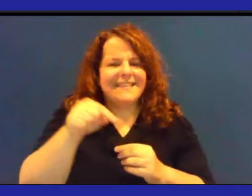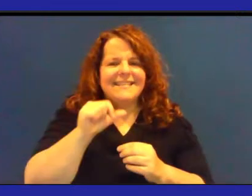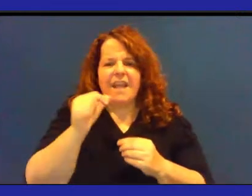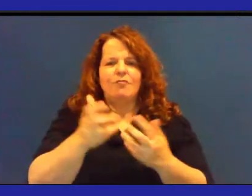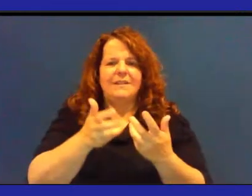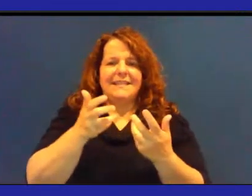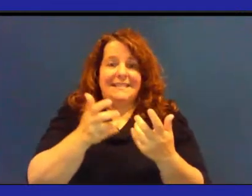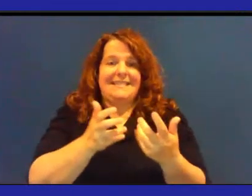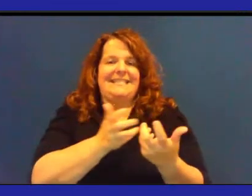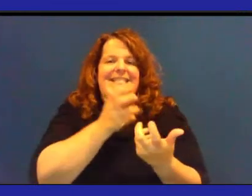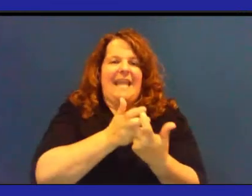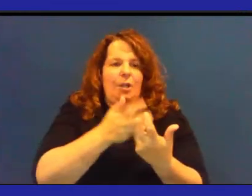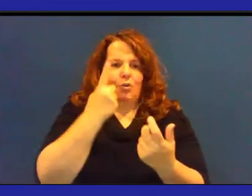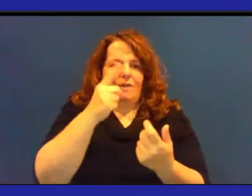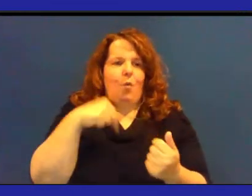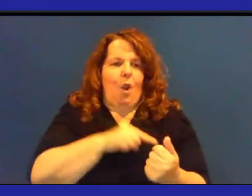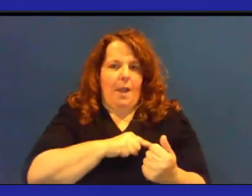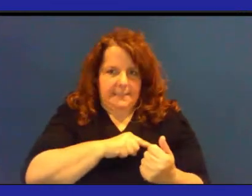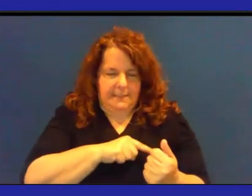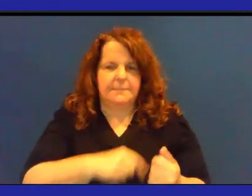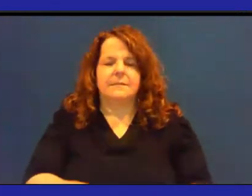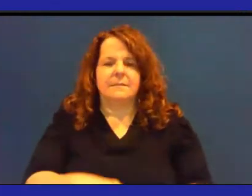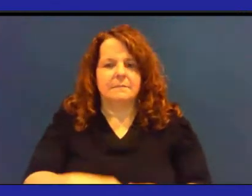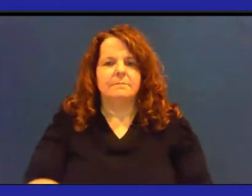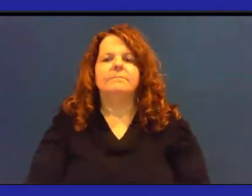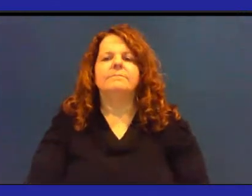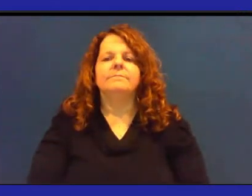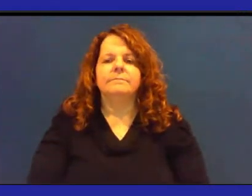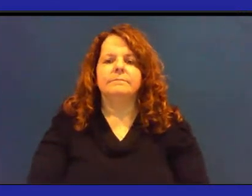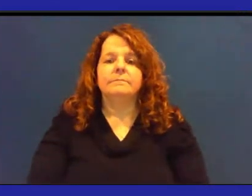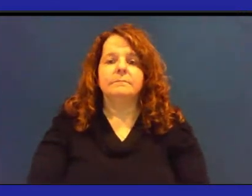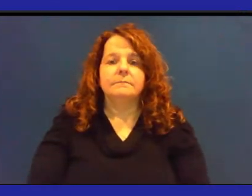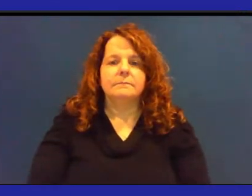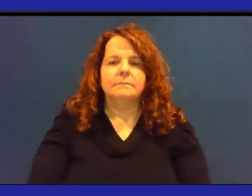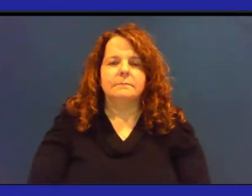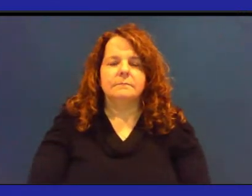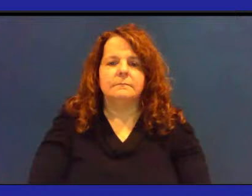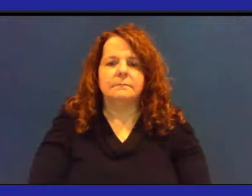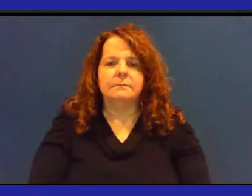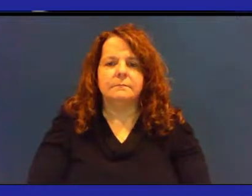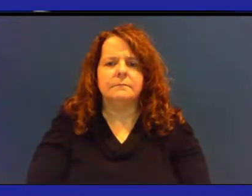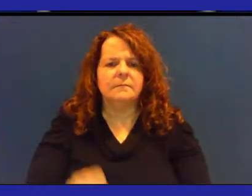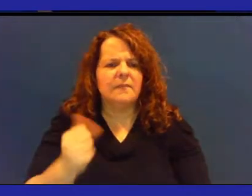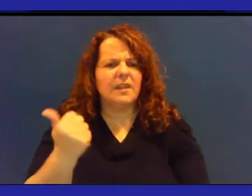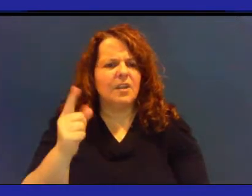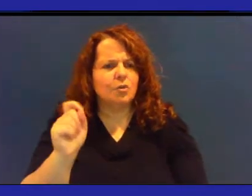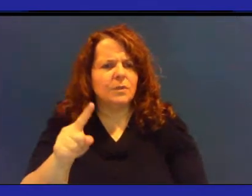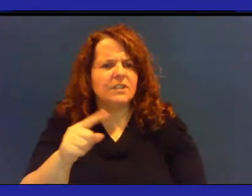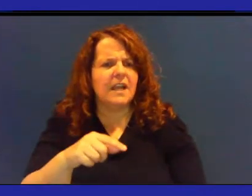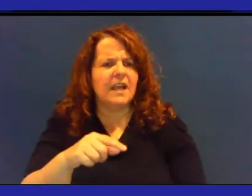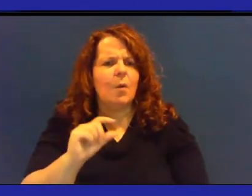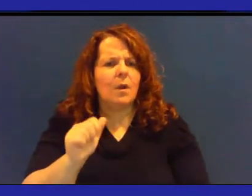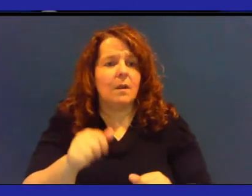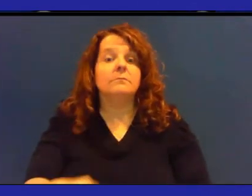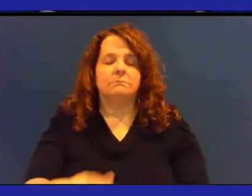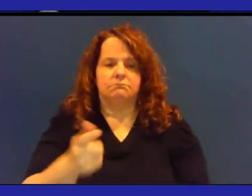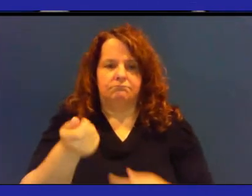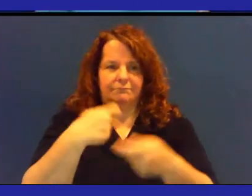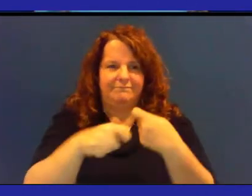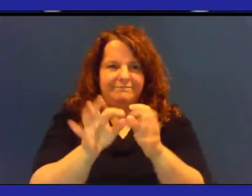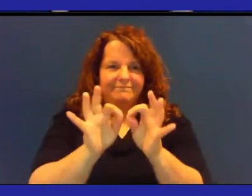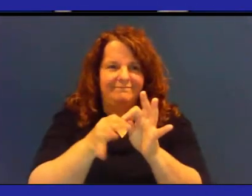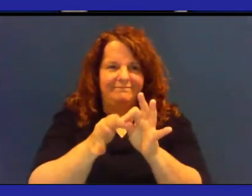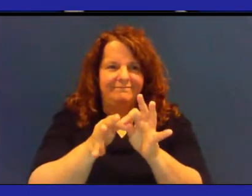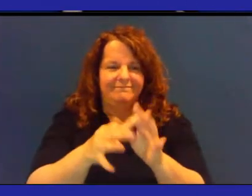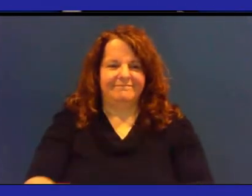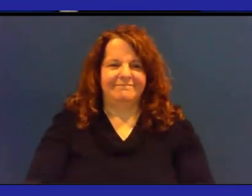so. Okay, thank you. Thank you. Sally, you have another question? If it's okay to follow up on Frida's